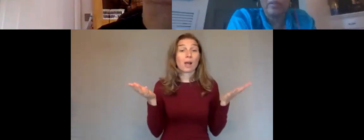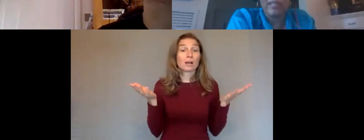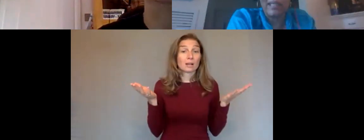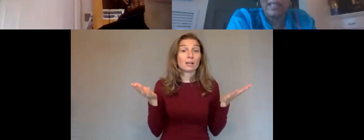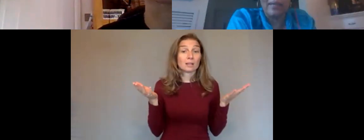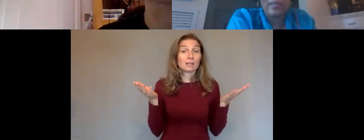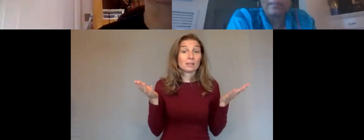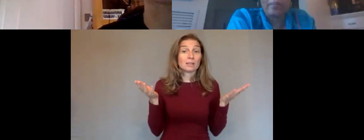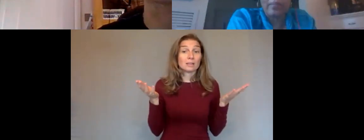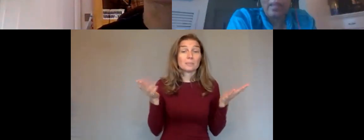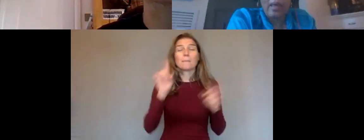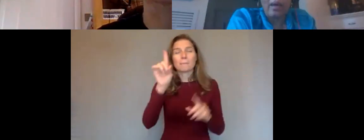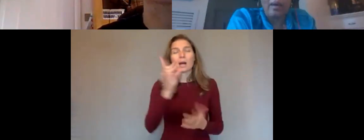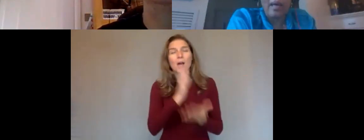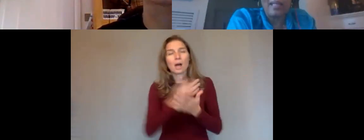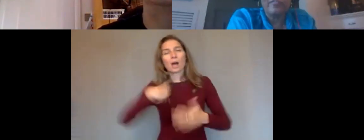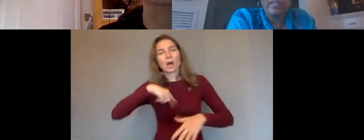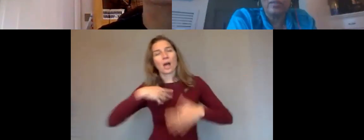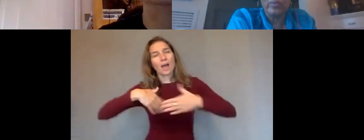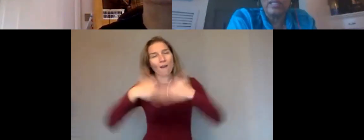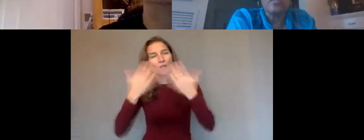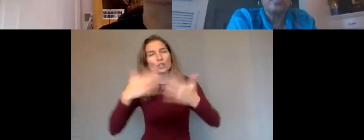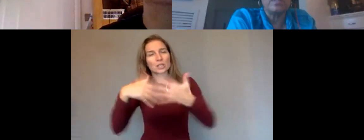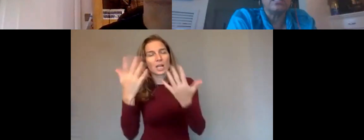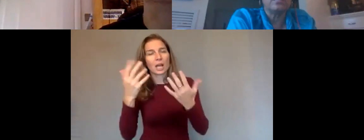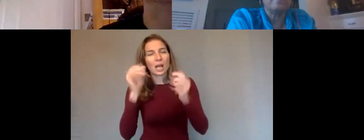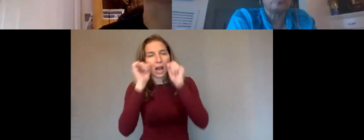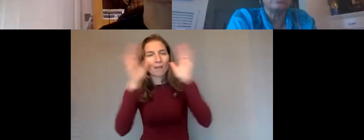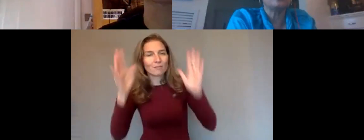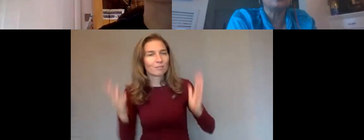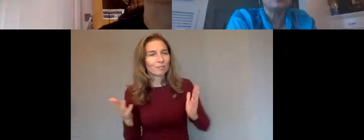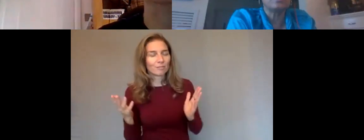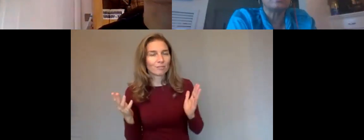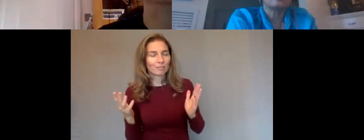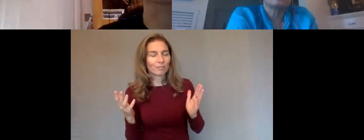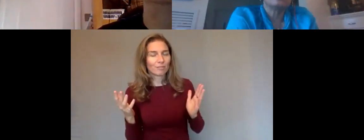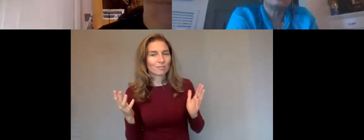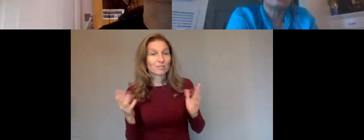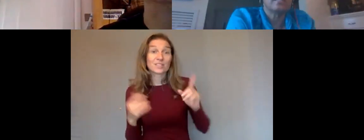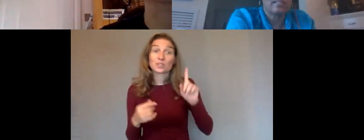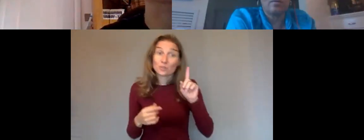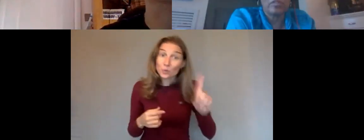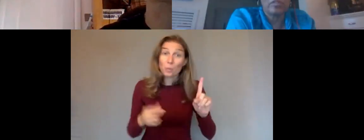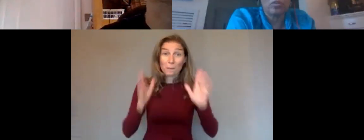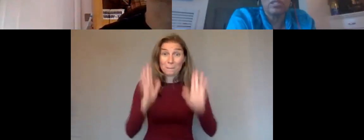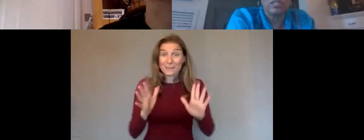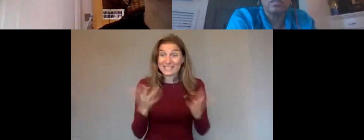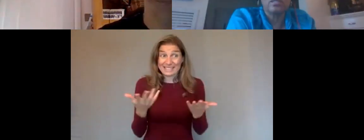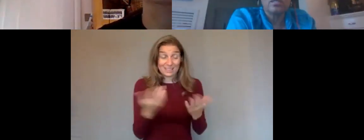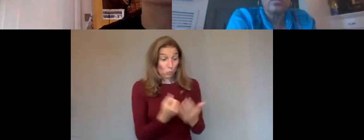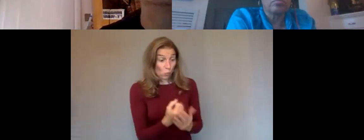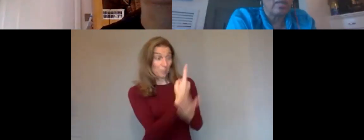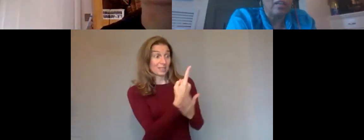part of our daily lives. And therefore, I think we need to use this, to seize this as an